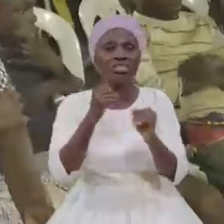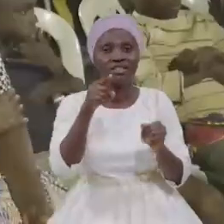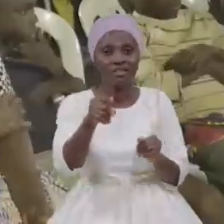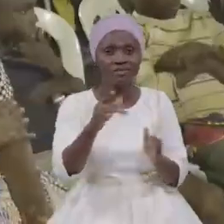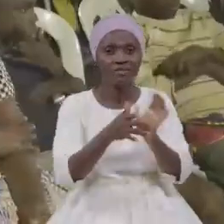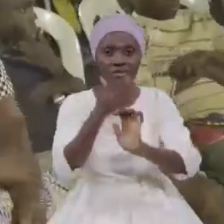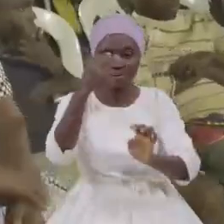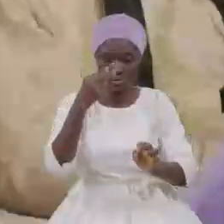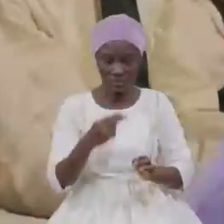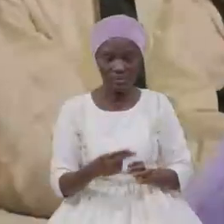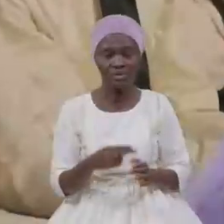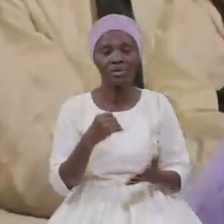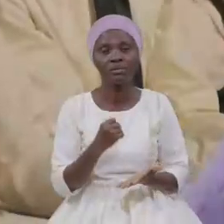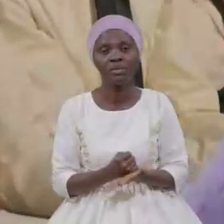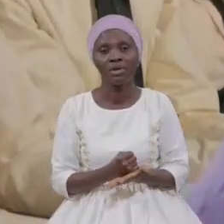save you.